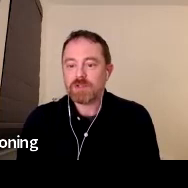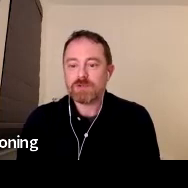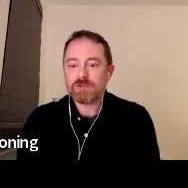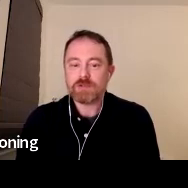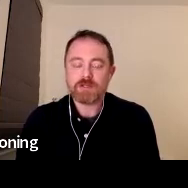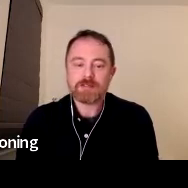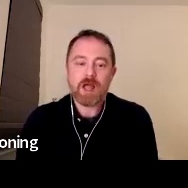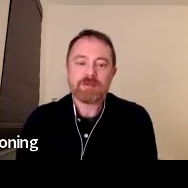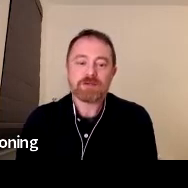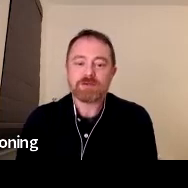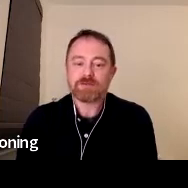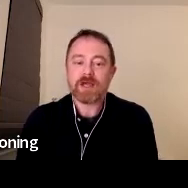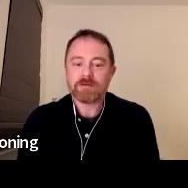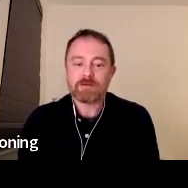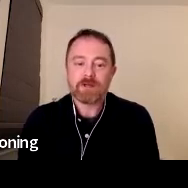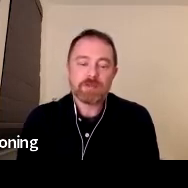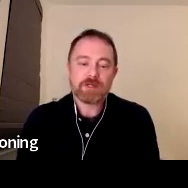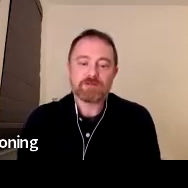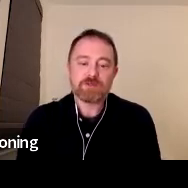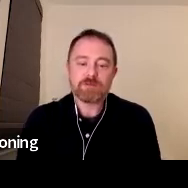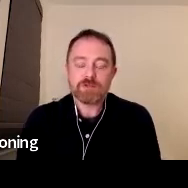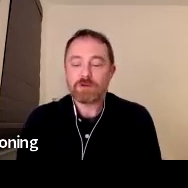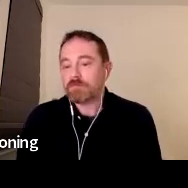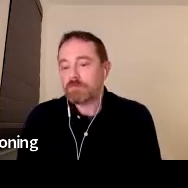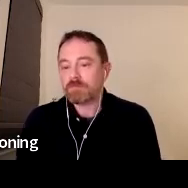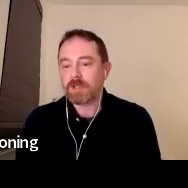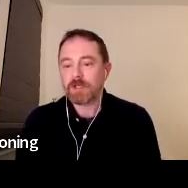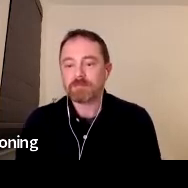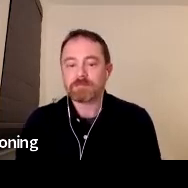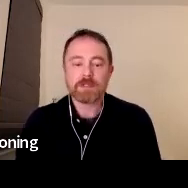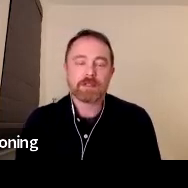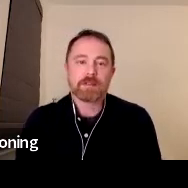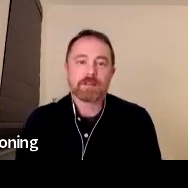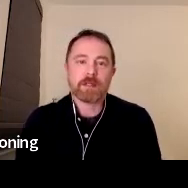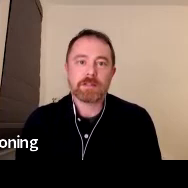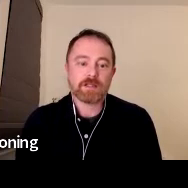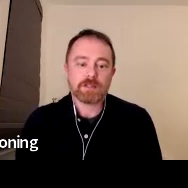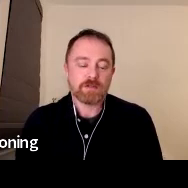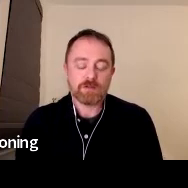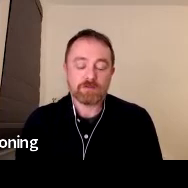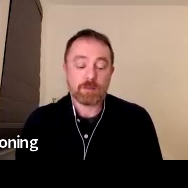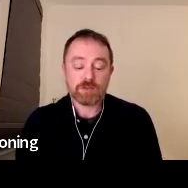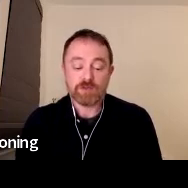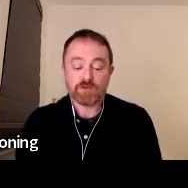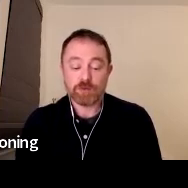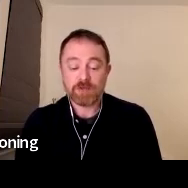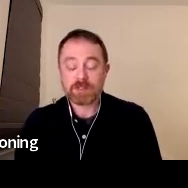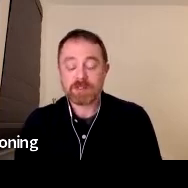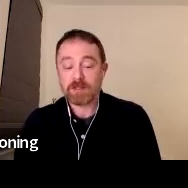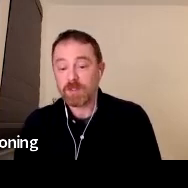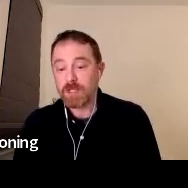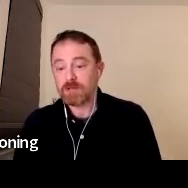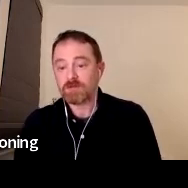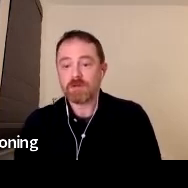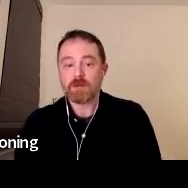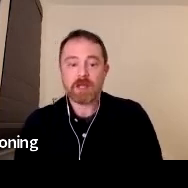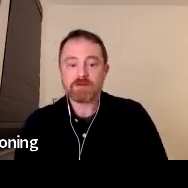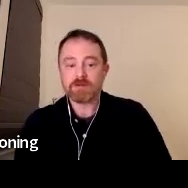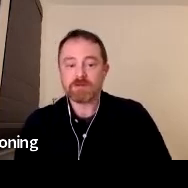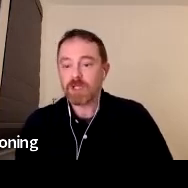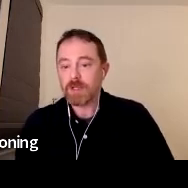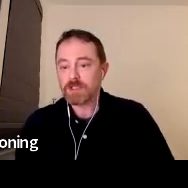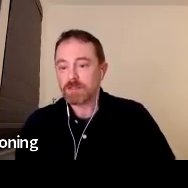know, I mean, time is on your side here because you do, you know, and you use opportunities to present at the ANC meetings. You can